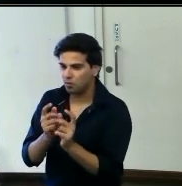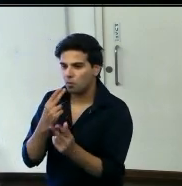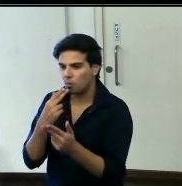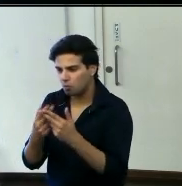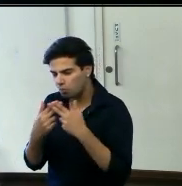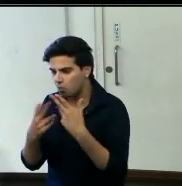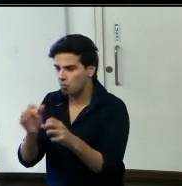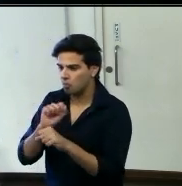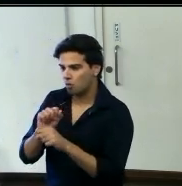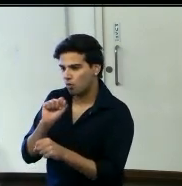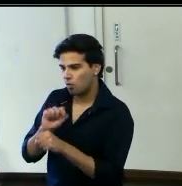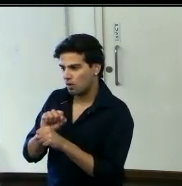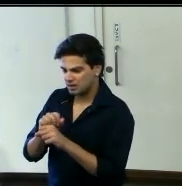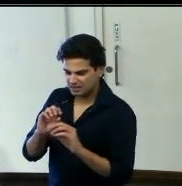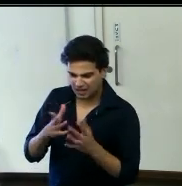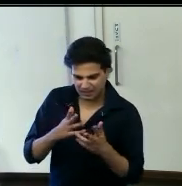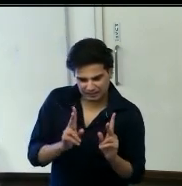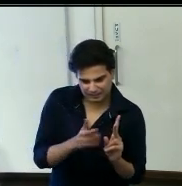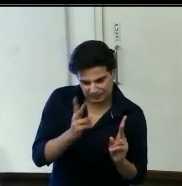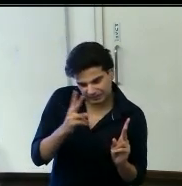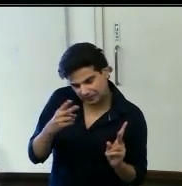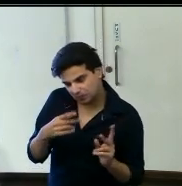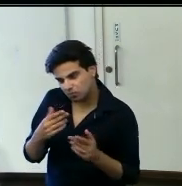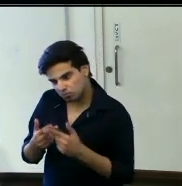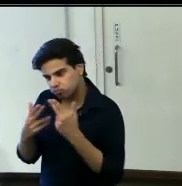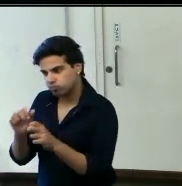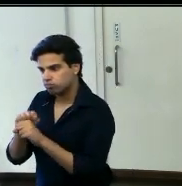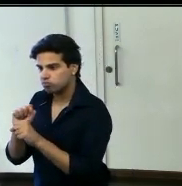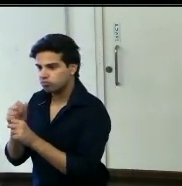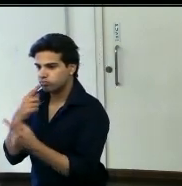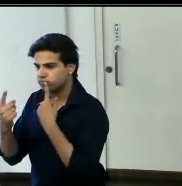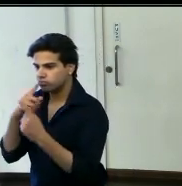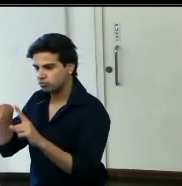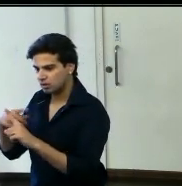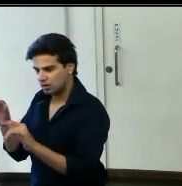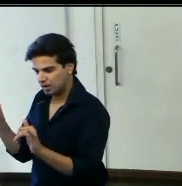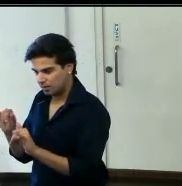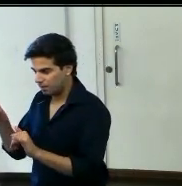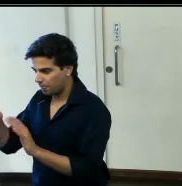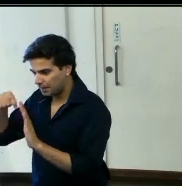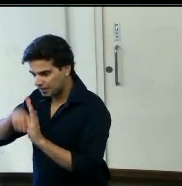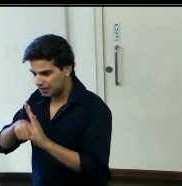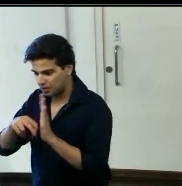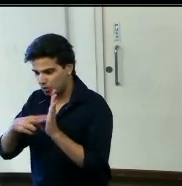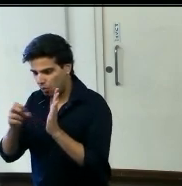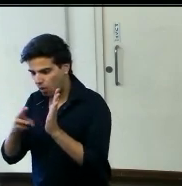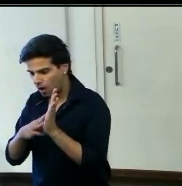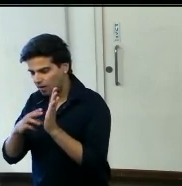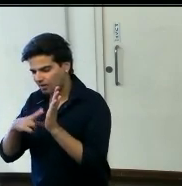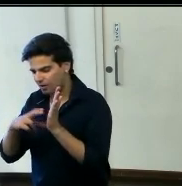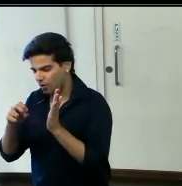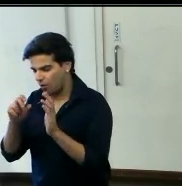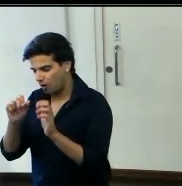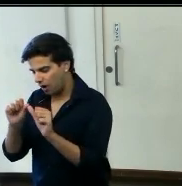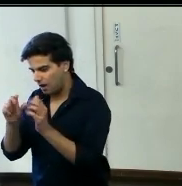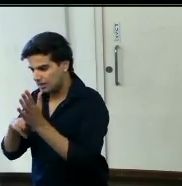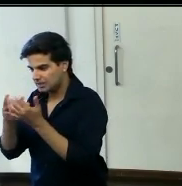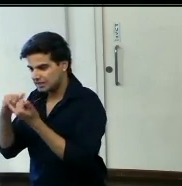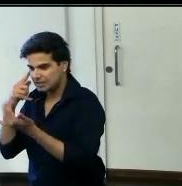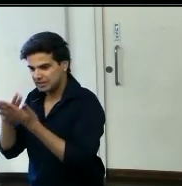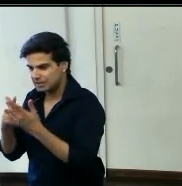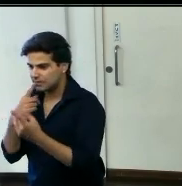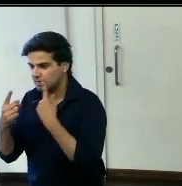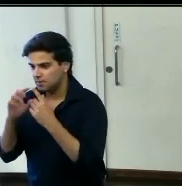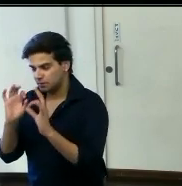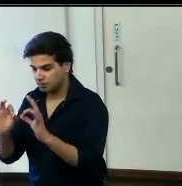what you spoke in the beginning about the nuance. You went into the nuances of it. Yeah. So